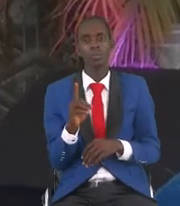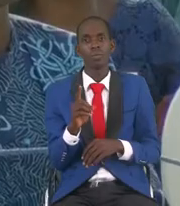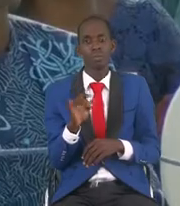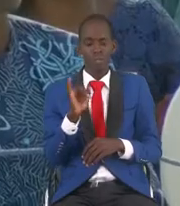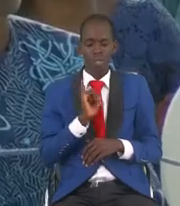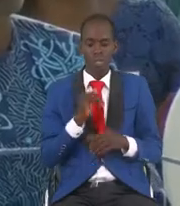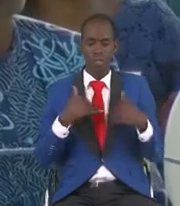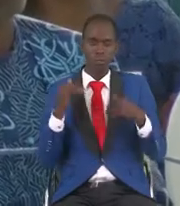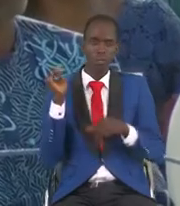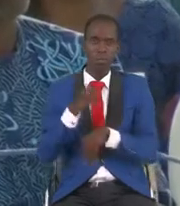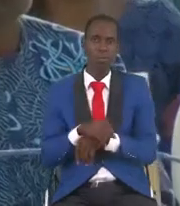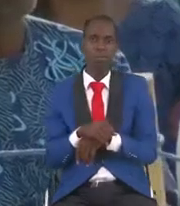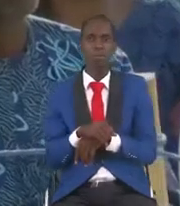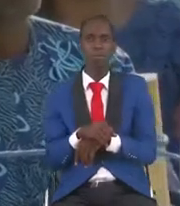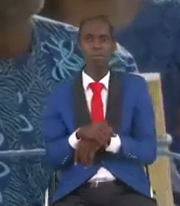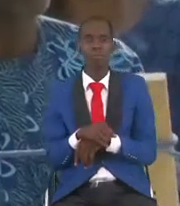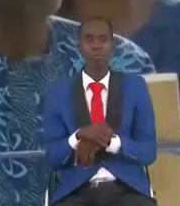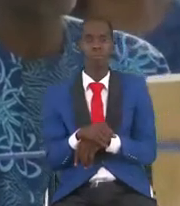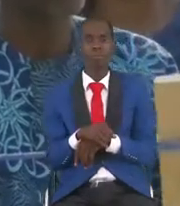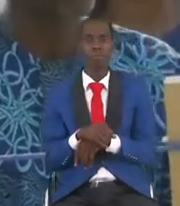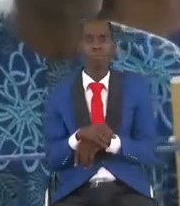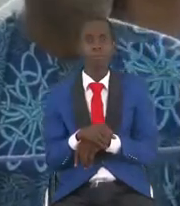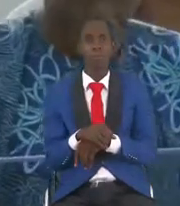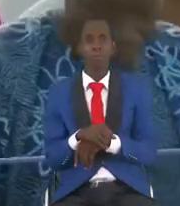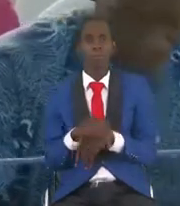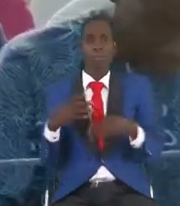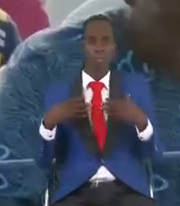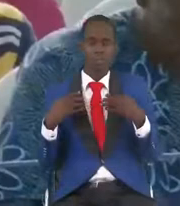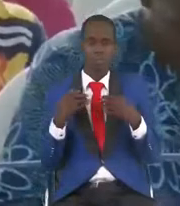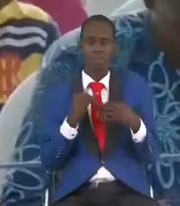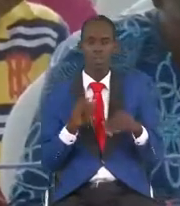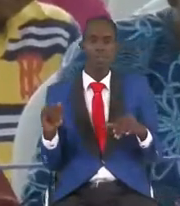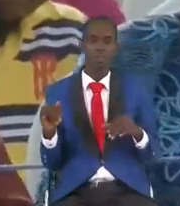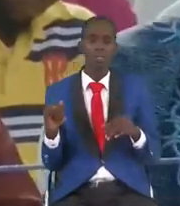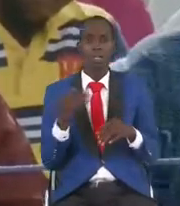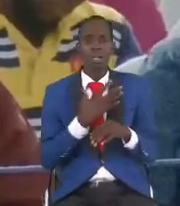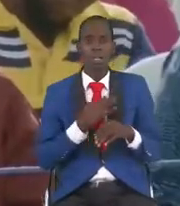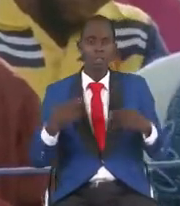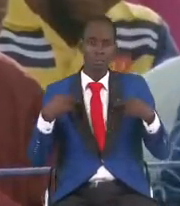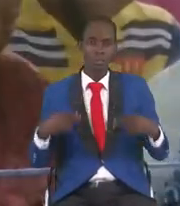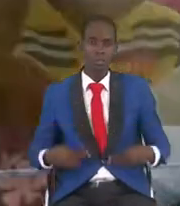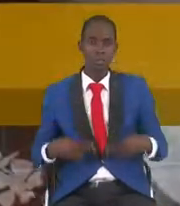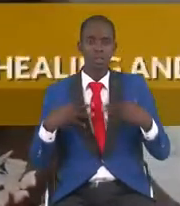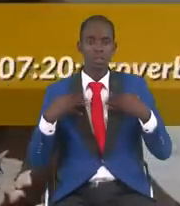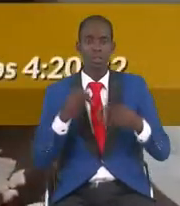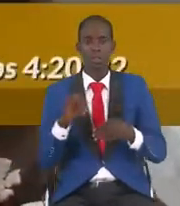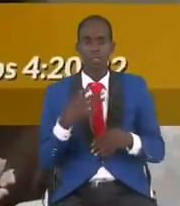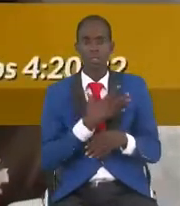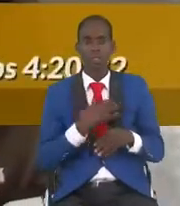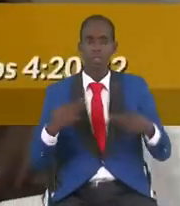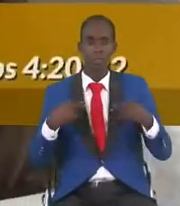overcome. Then number 11, healing and health. Healing and health. In